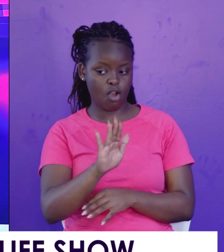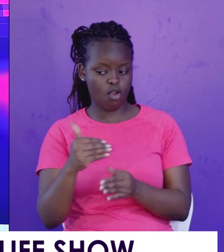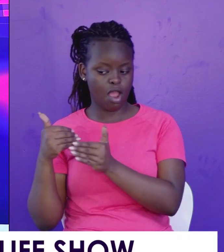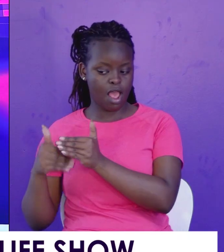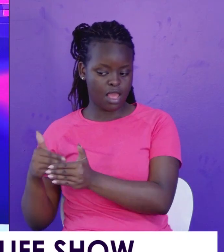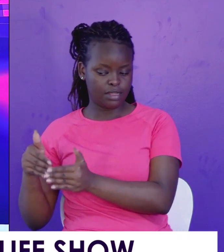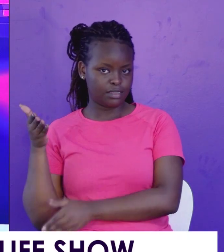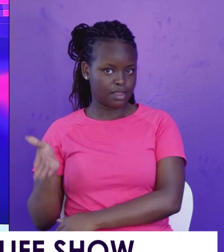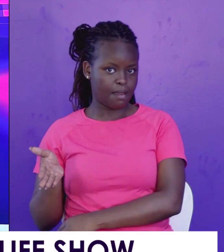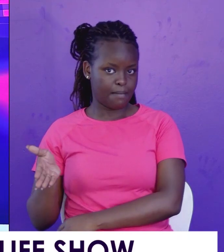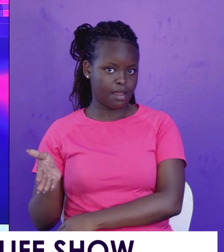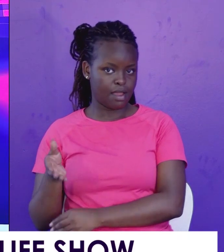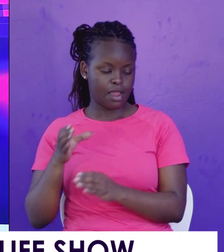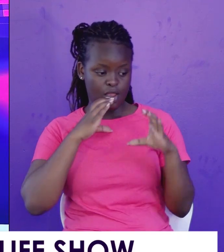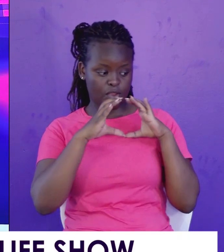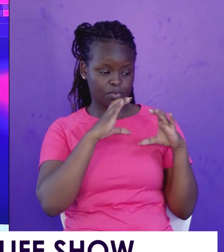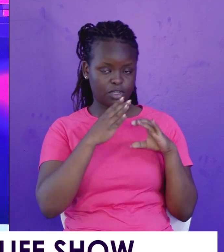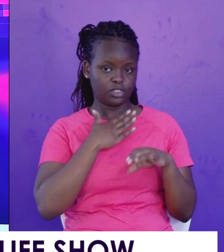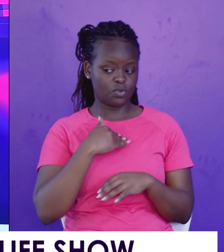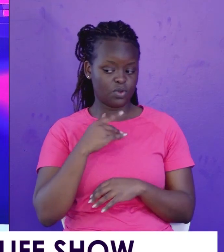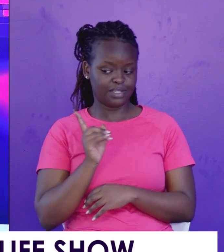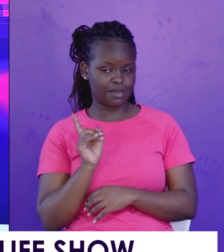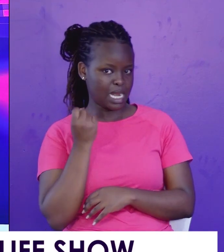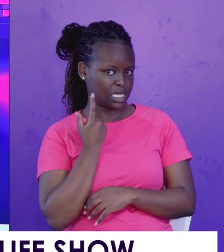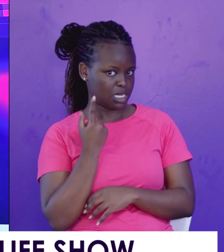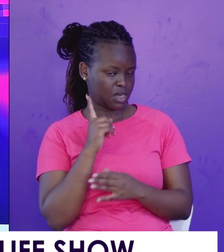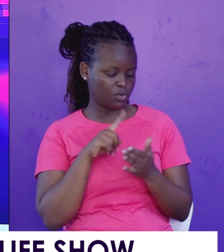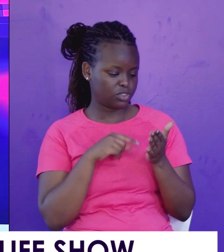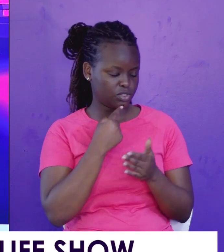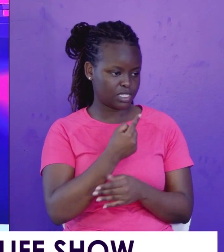mom. So your communication, you don't want them to know what you're saying